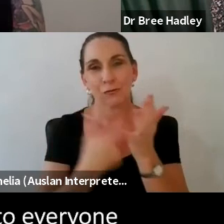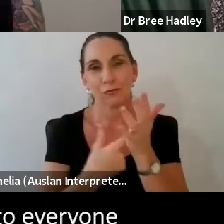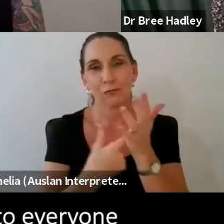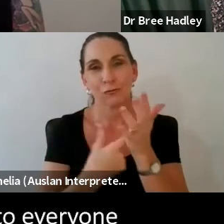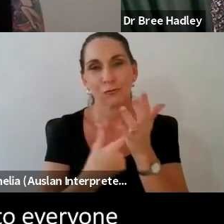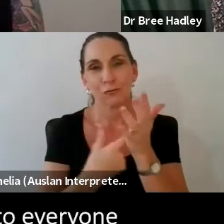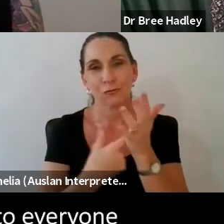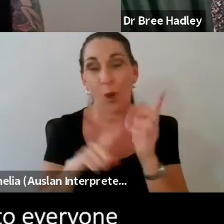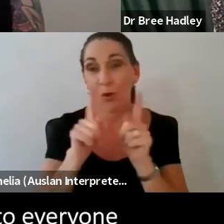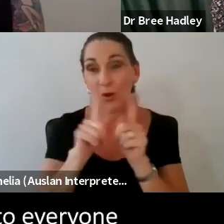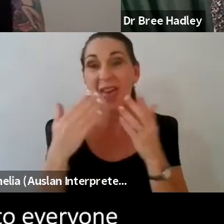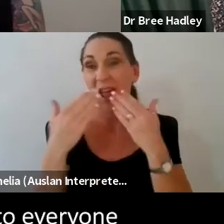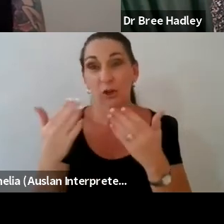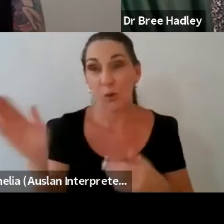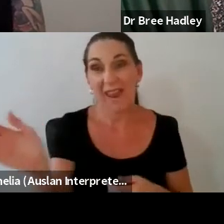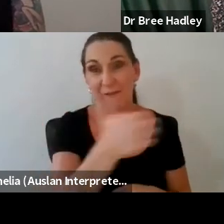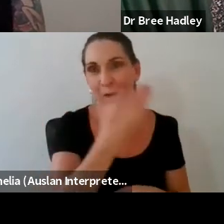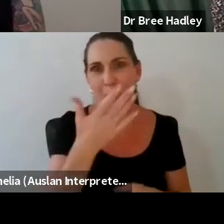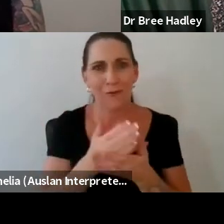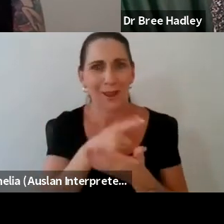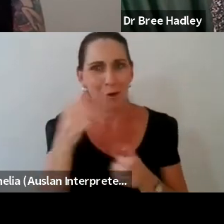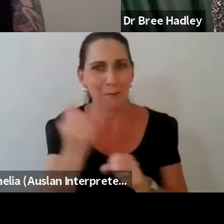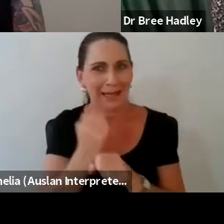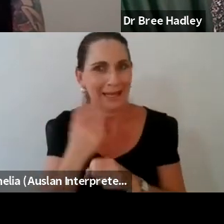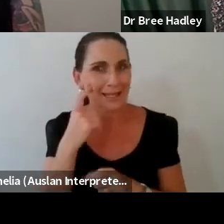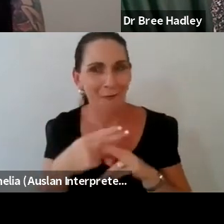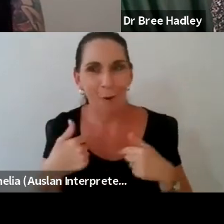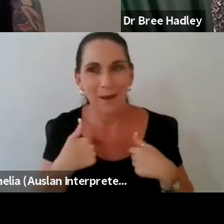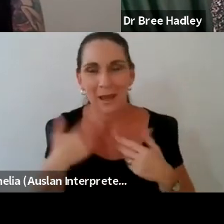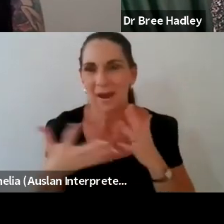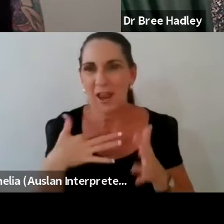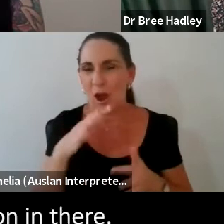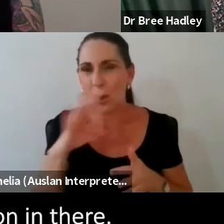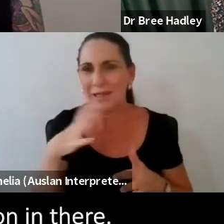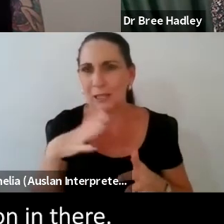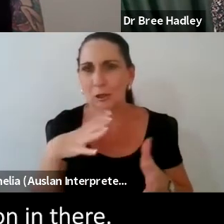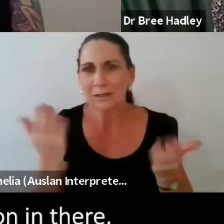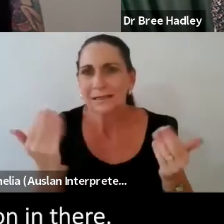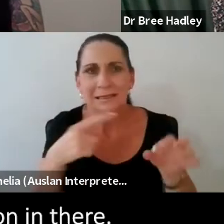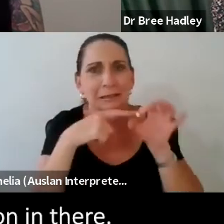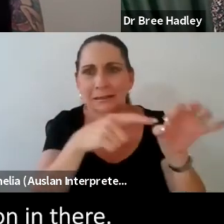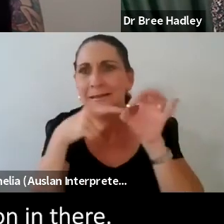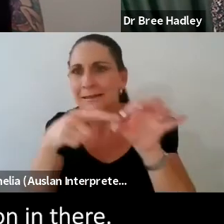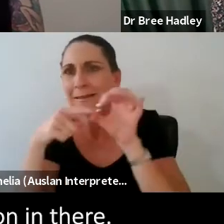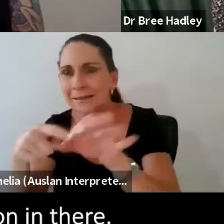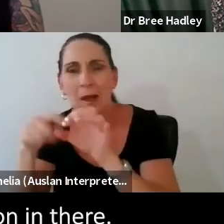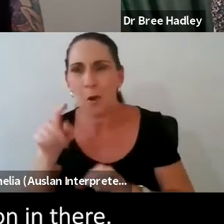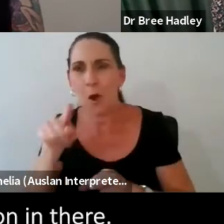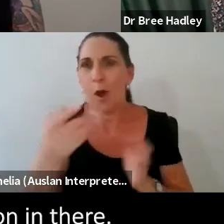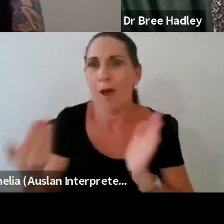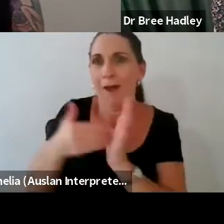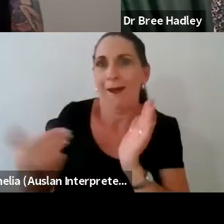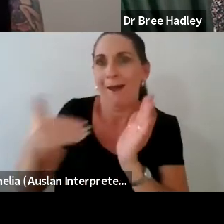to everyone, because you're making it easy. I don't actually have to keep asking questions. You just chime on in there, makes